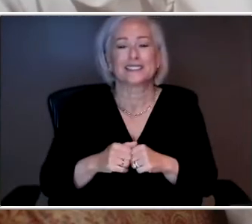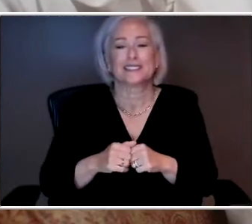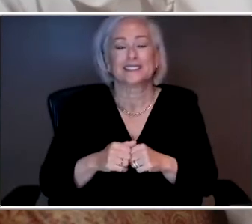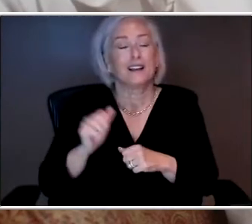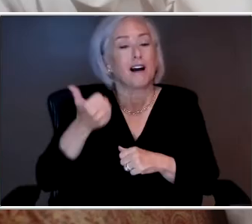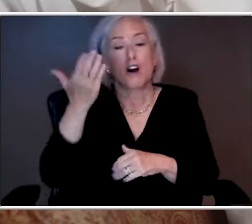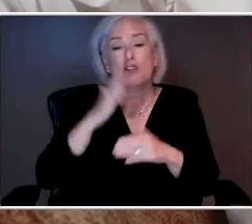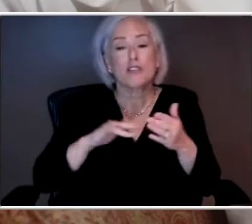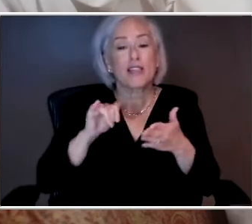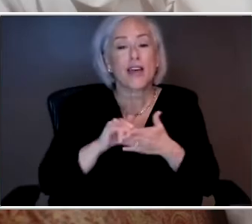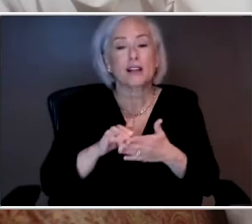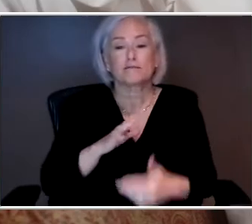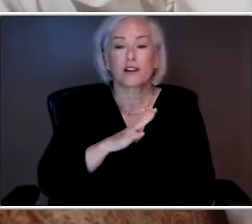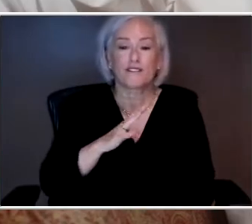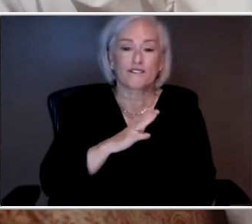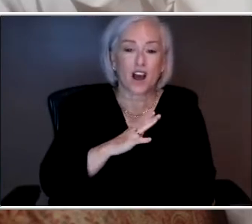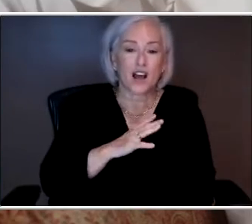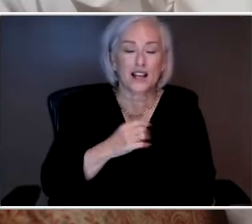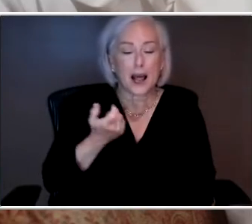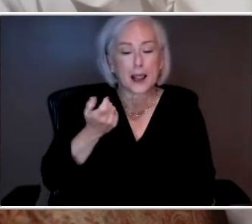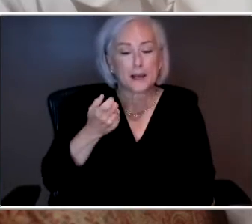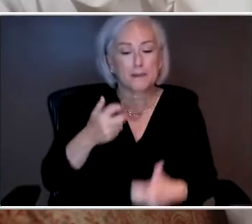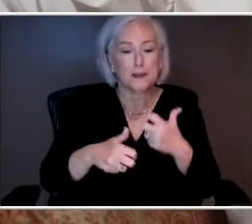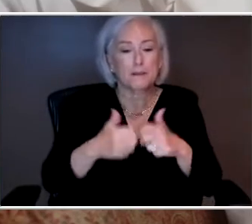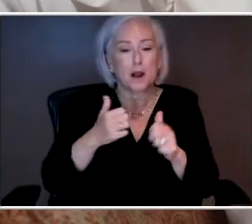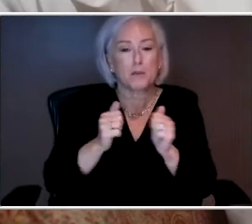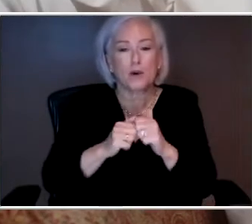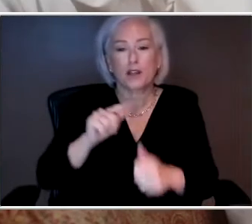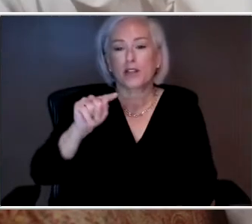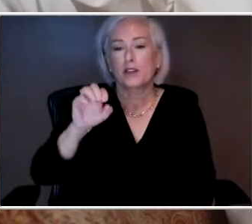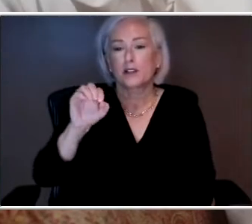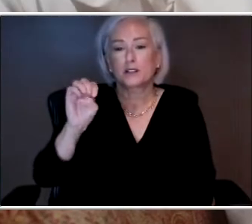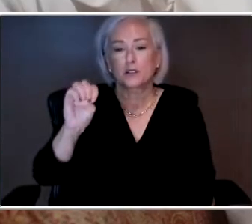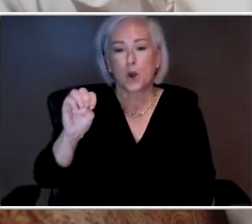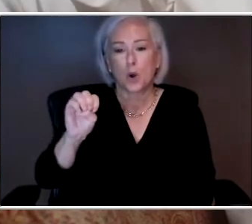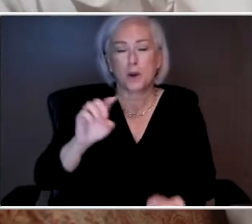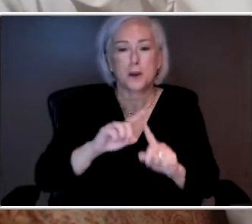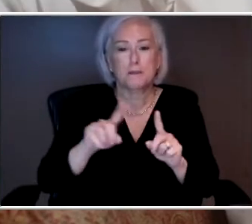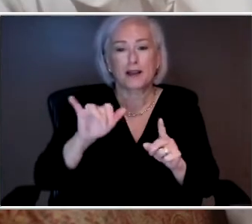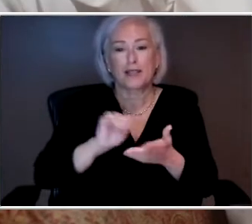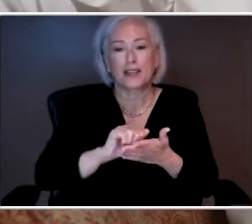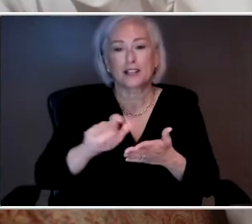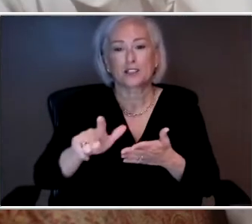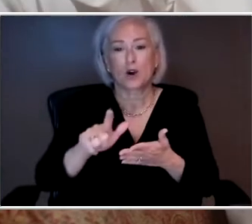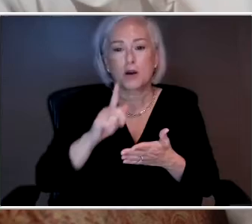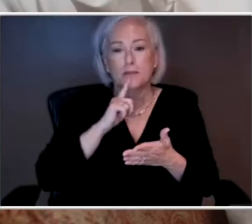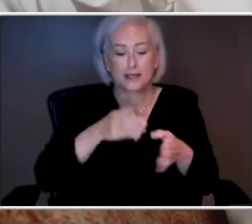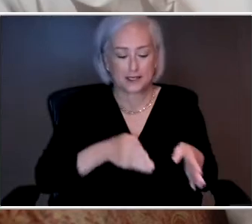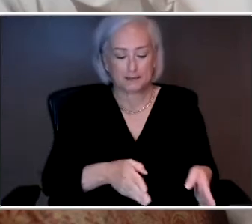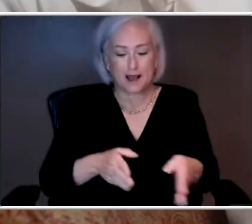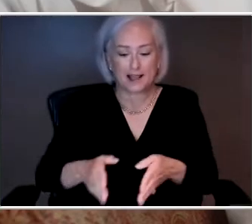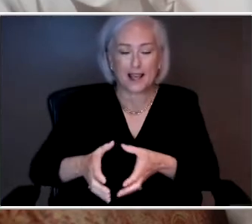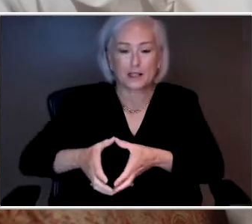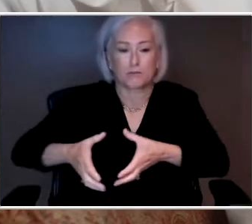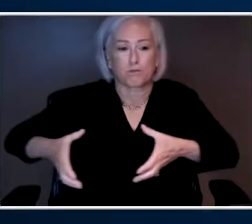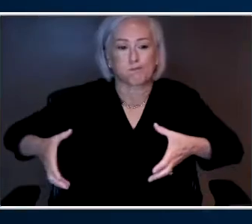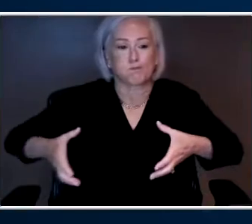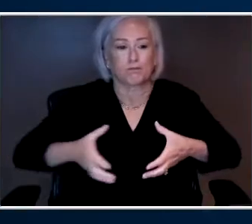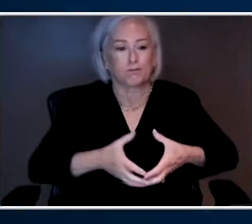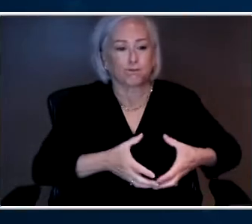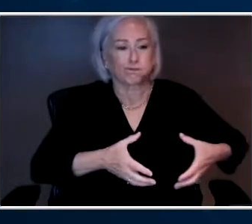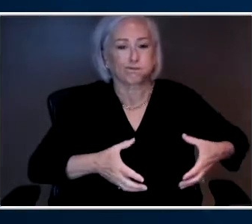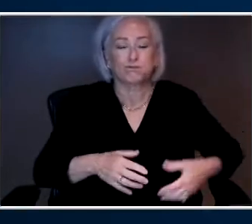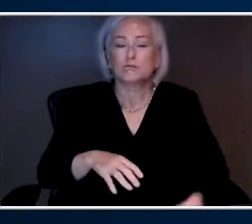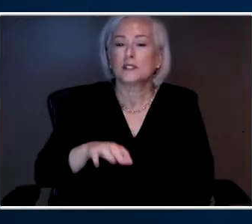I have some trouble with my toes, but Frank, they say that's when my legs got so big. Frank,